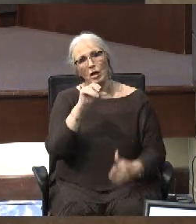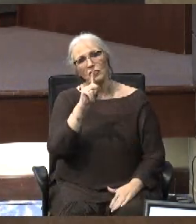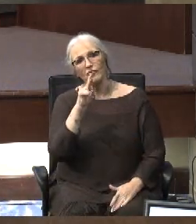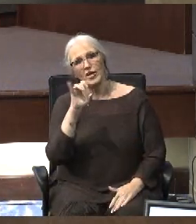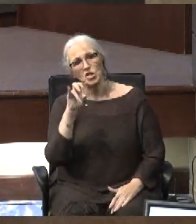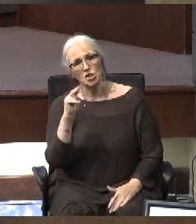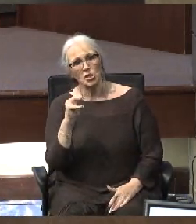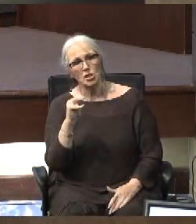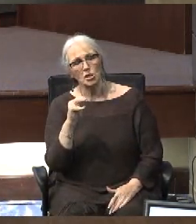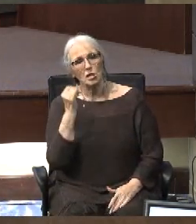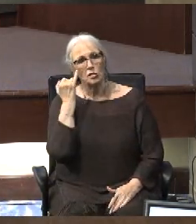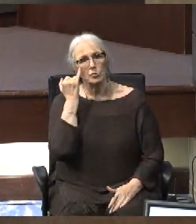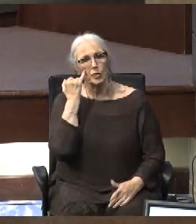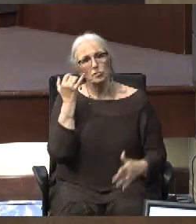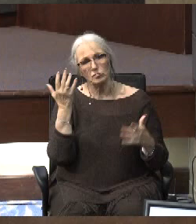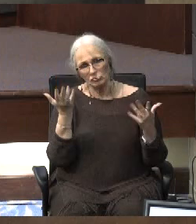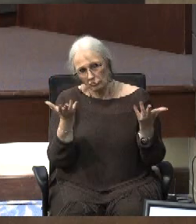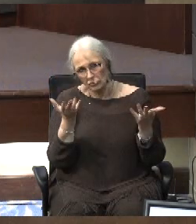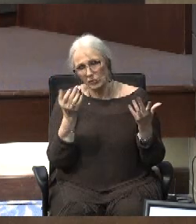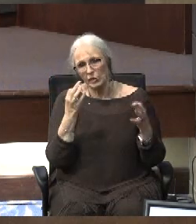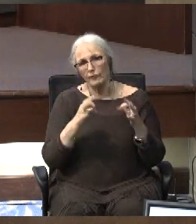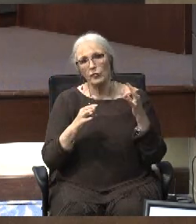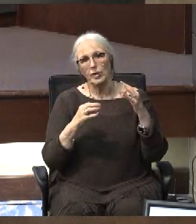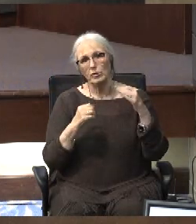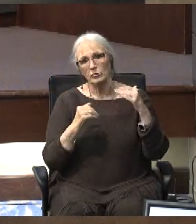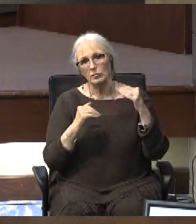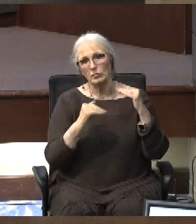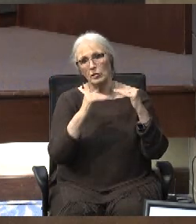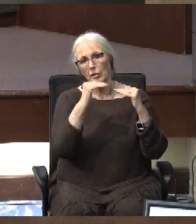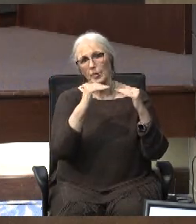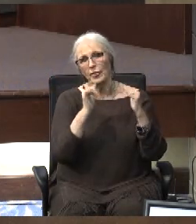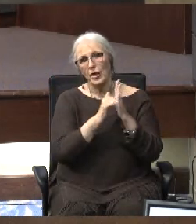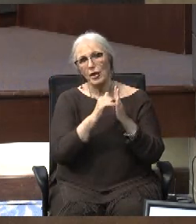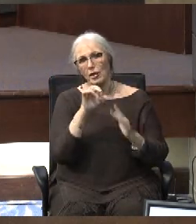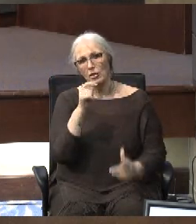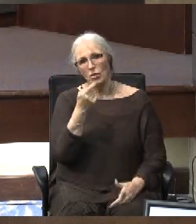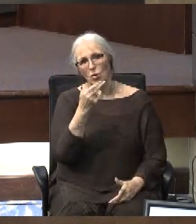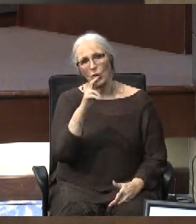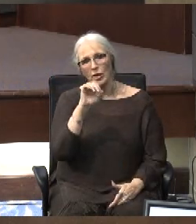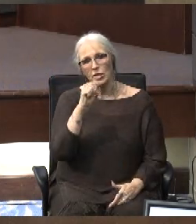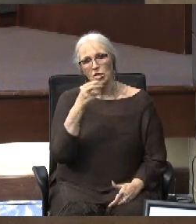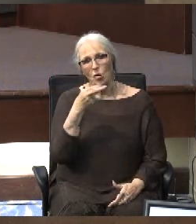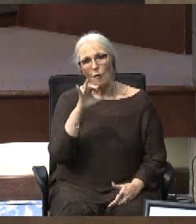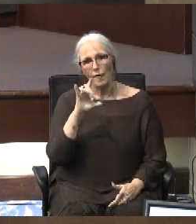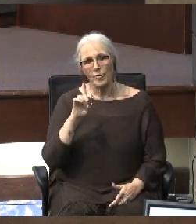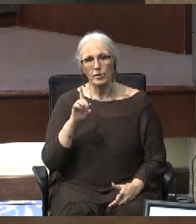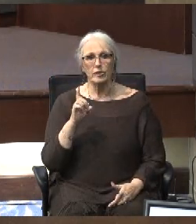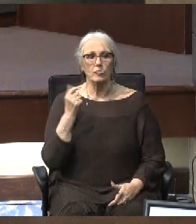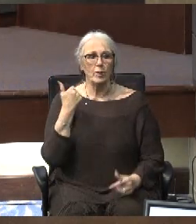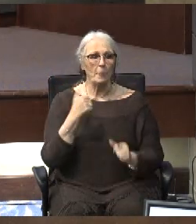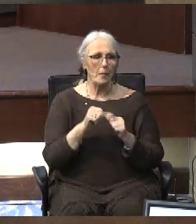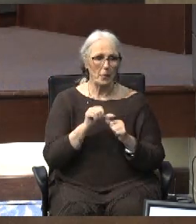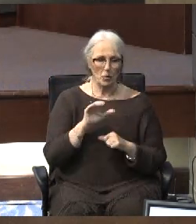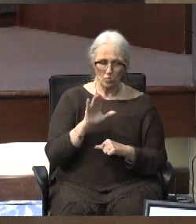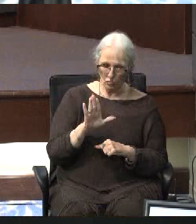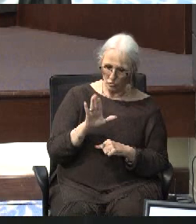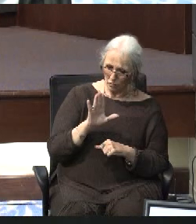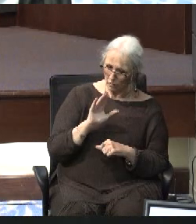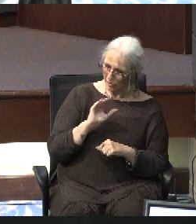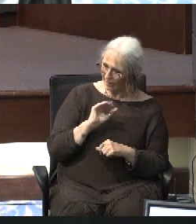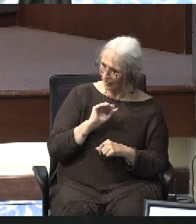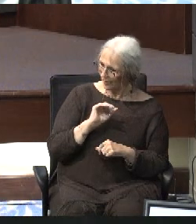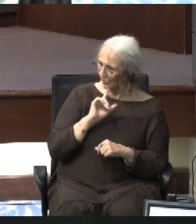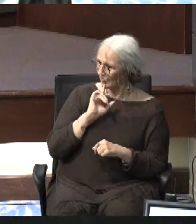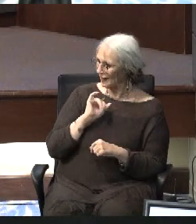in the event that we do hit that threshold. Sounds good, Mayor. Absolutely. As we remember, you are quite the water